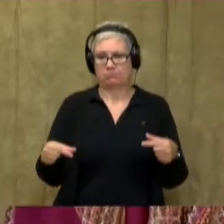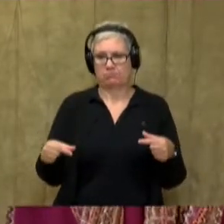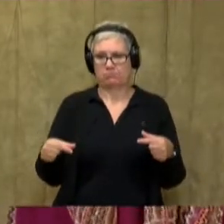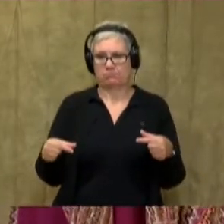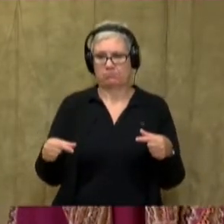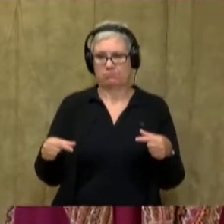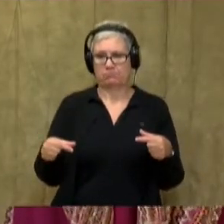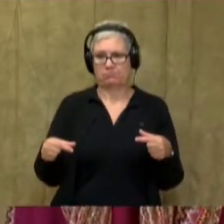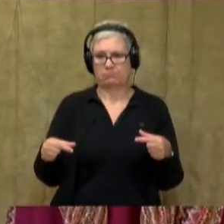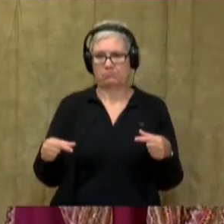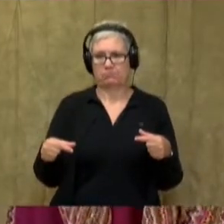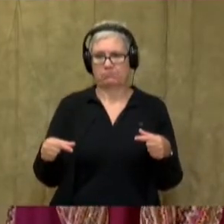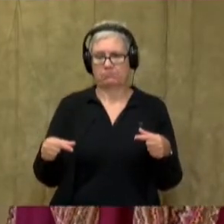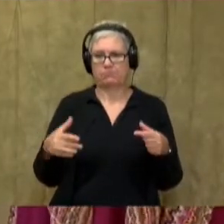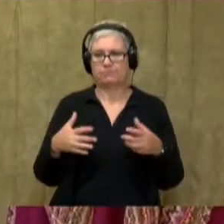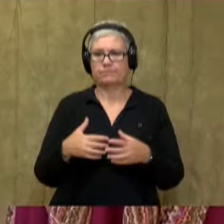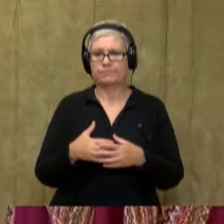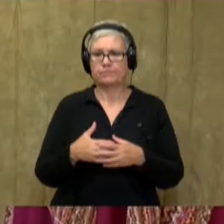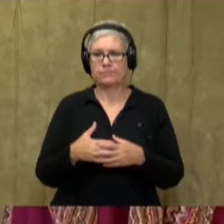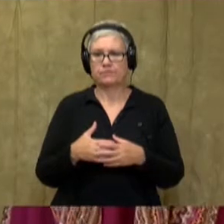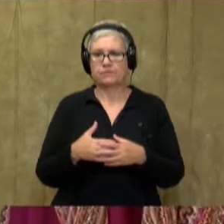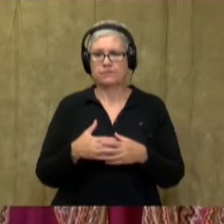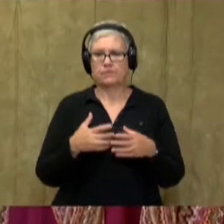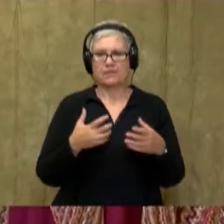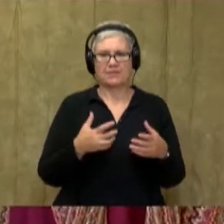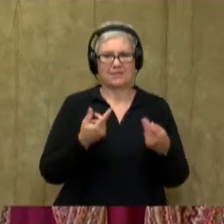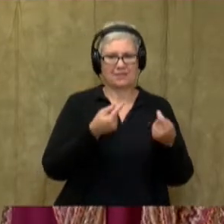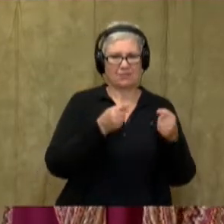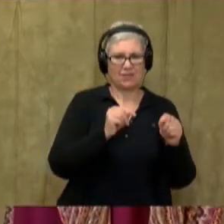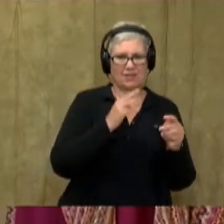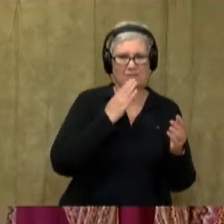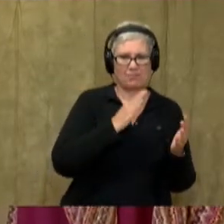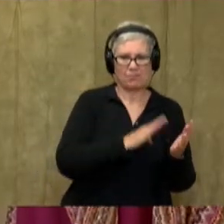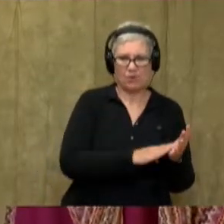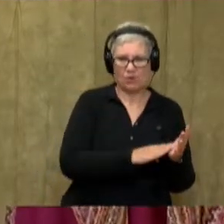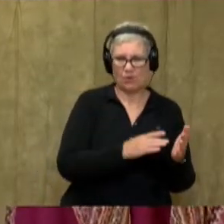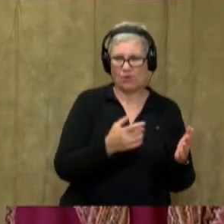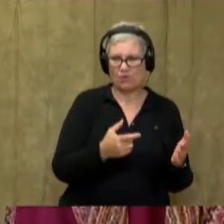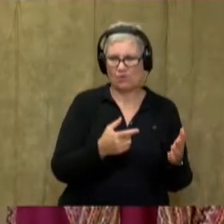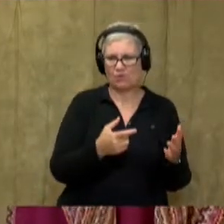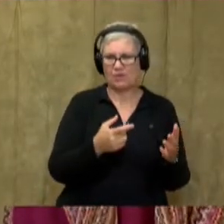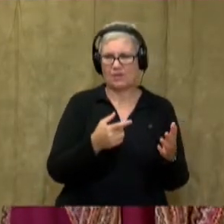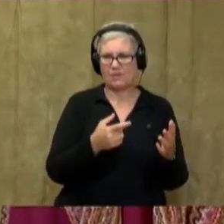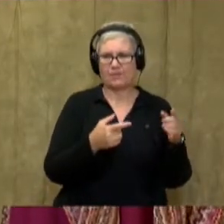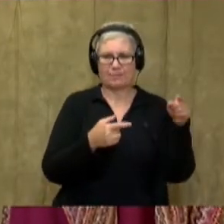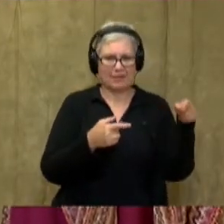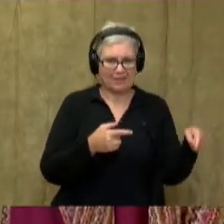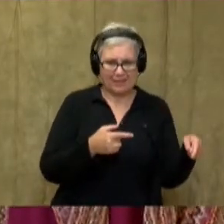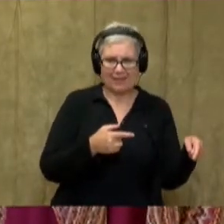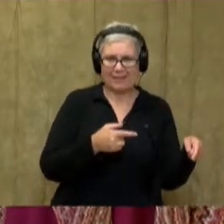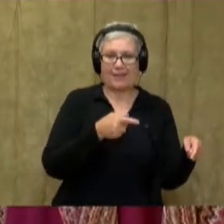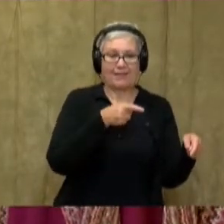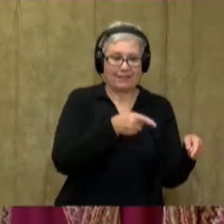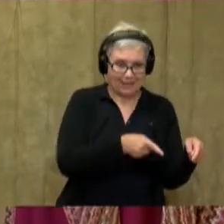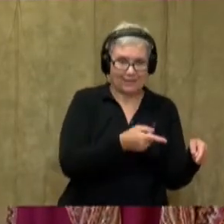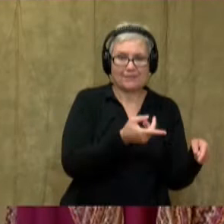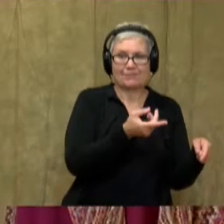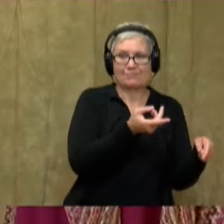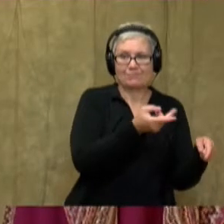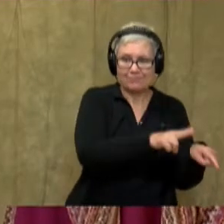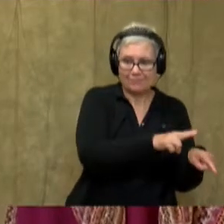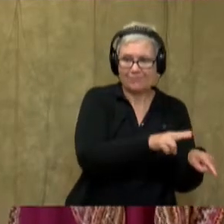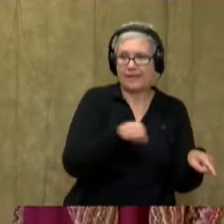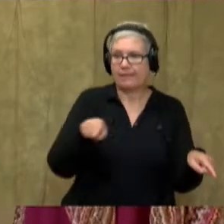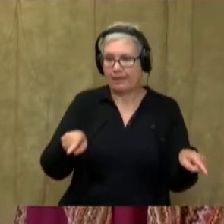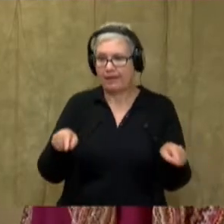because, is there something that you're trying to prove? Or is it pretty obvious that this is an effect of this cause,